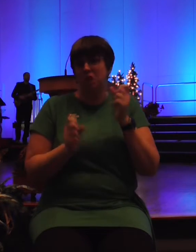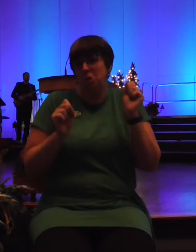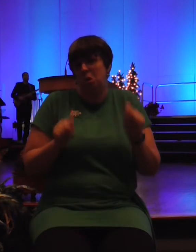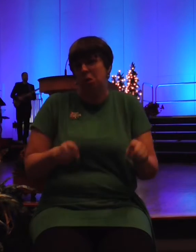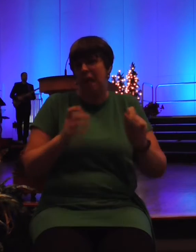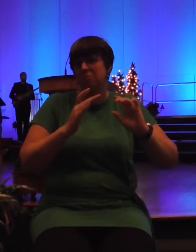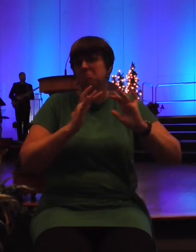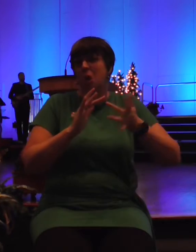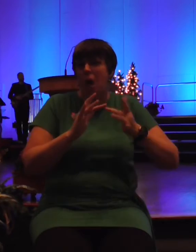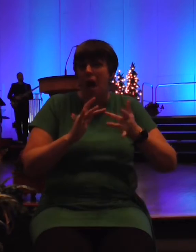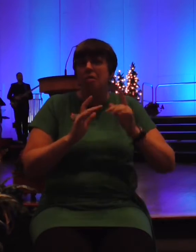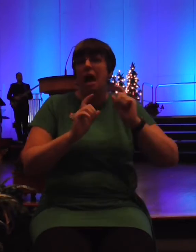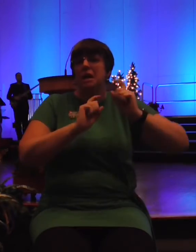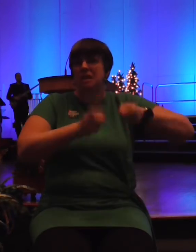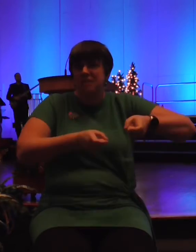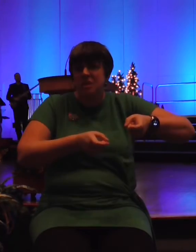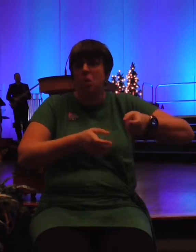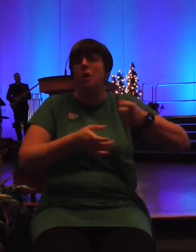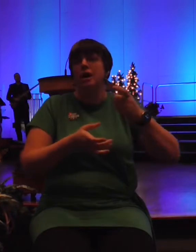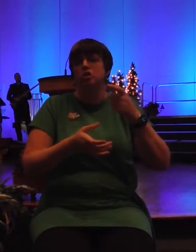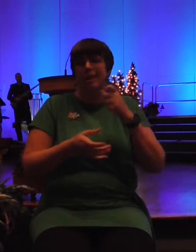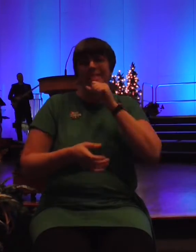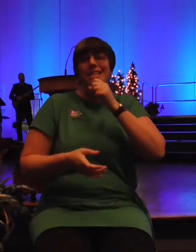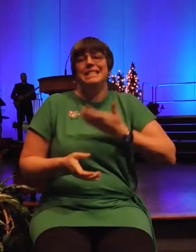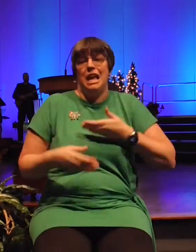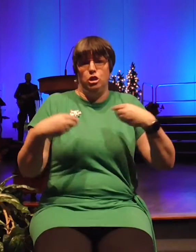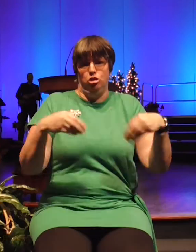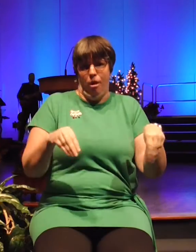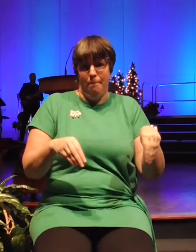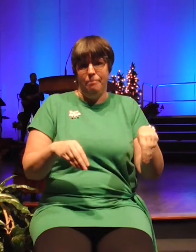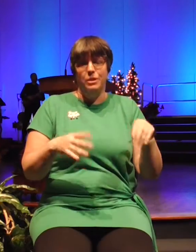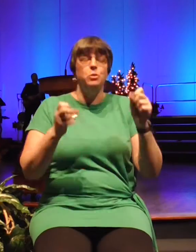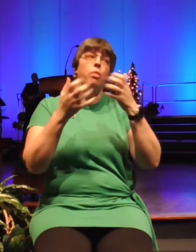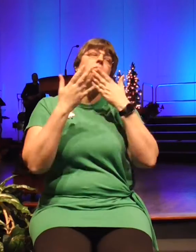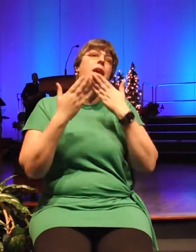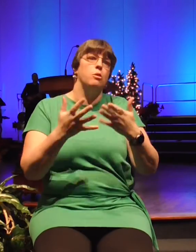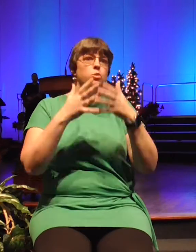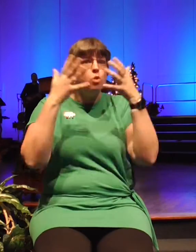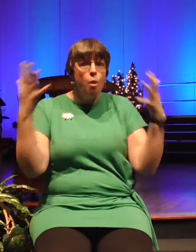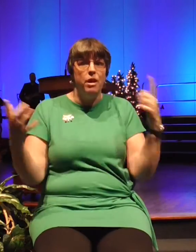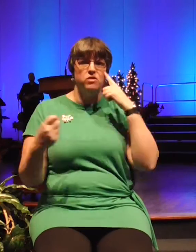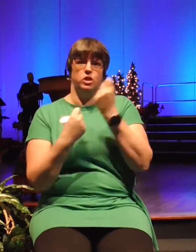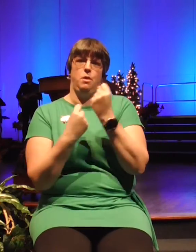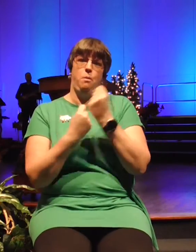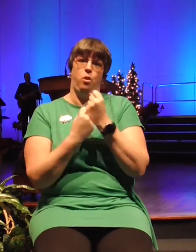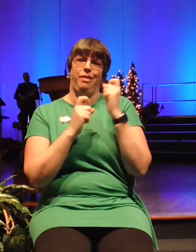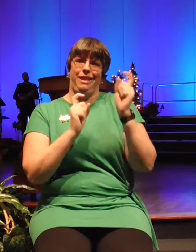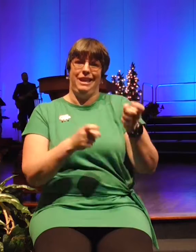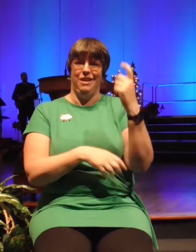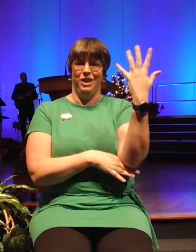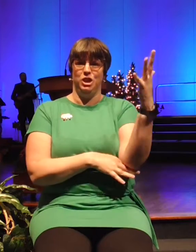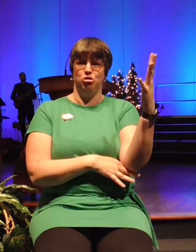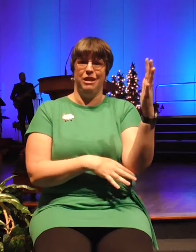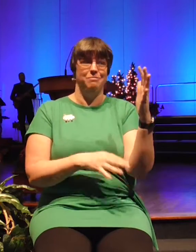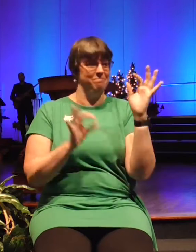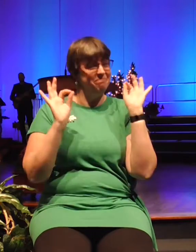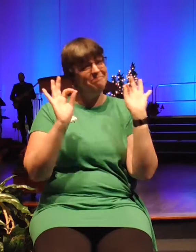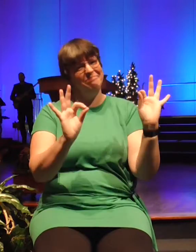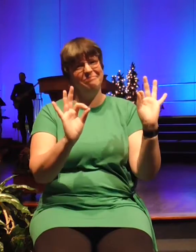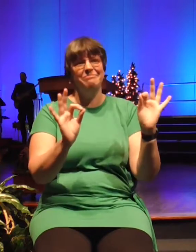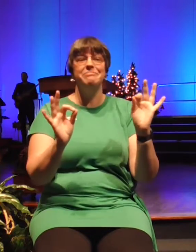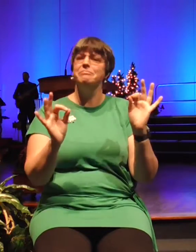give a donation in our Santa shop. Thank you so much for supporting the Giving Tree. It's a great thing. Here's what's coming